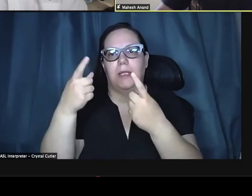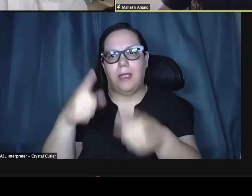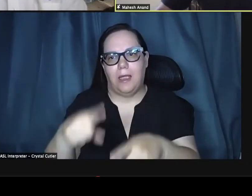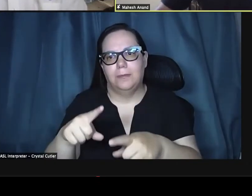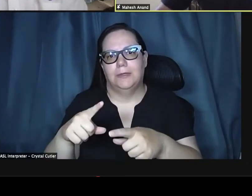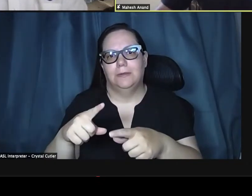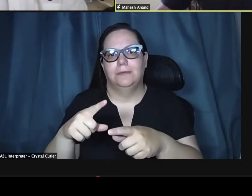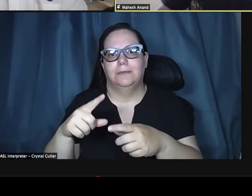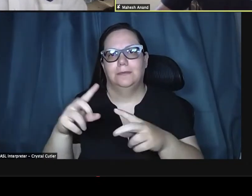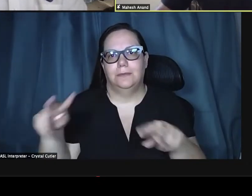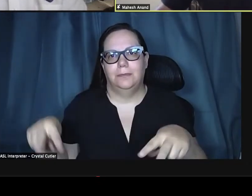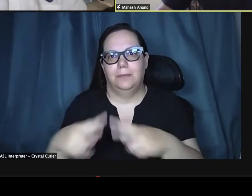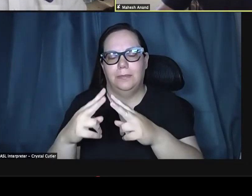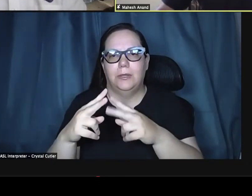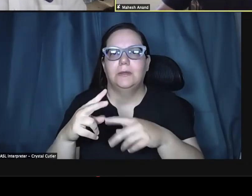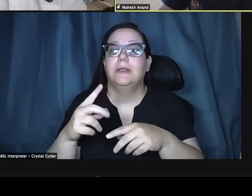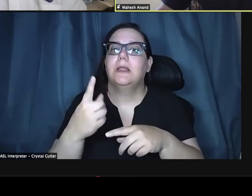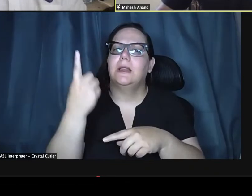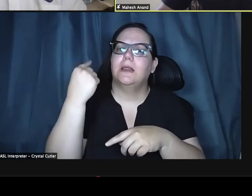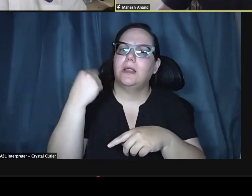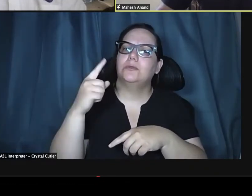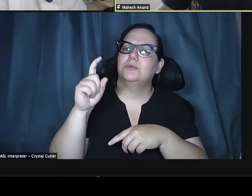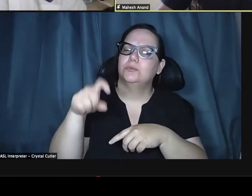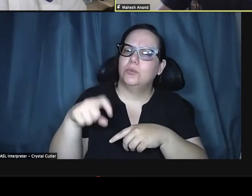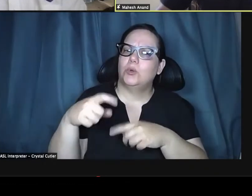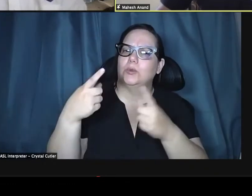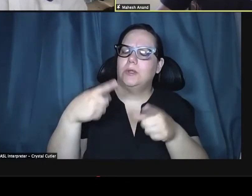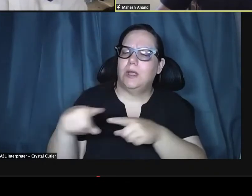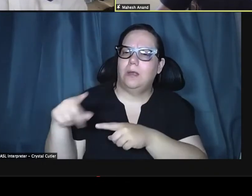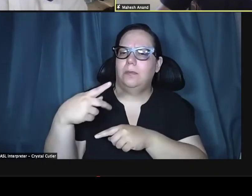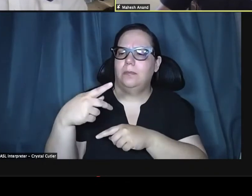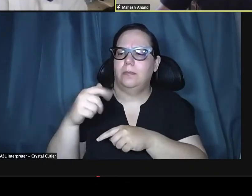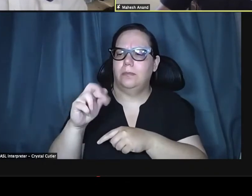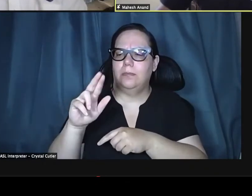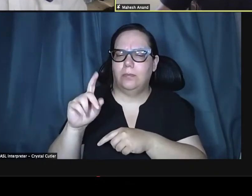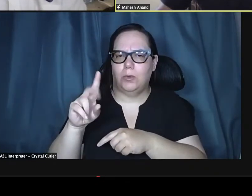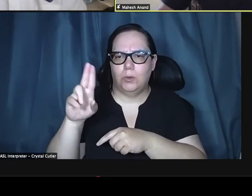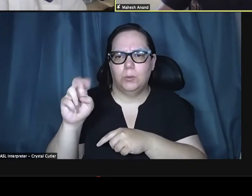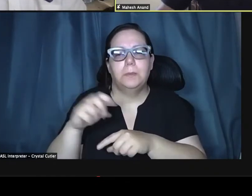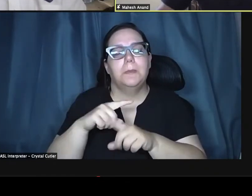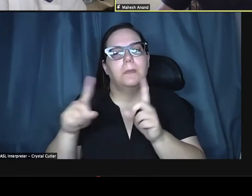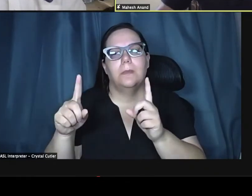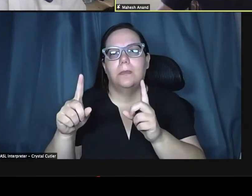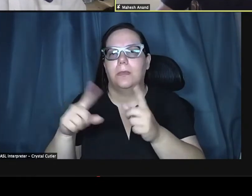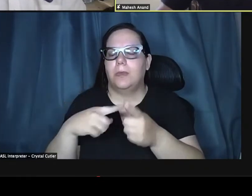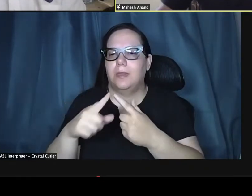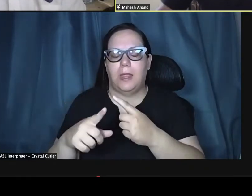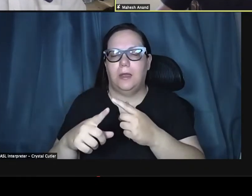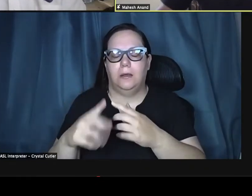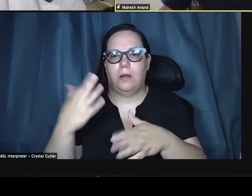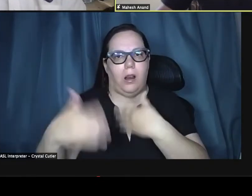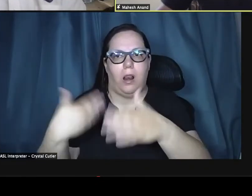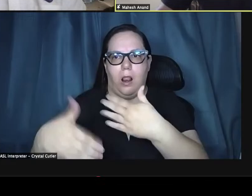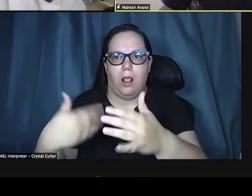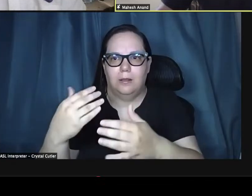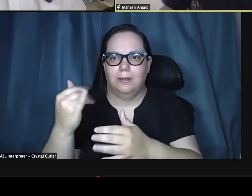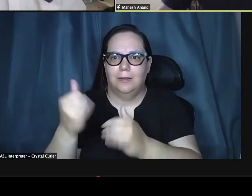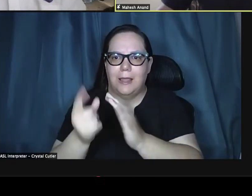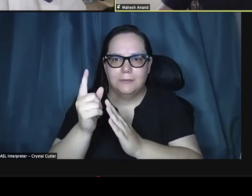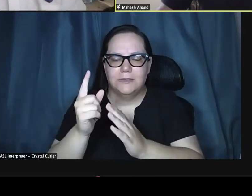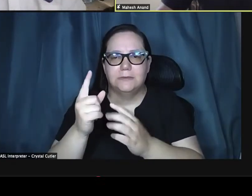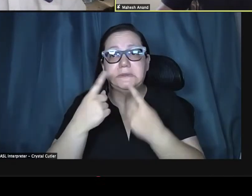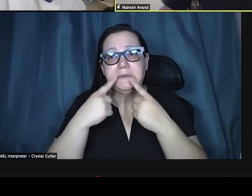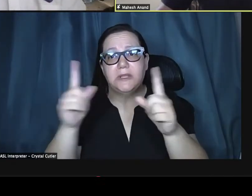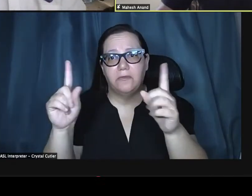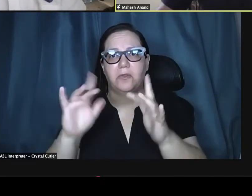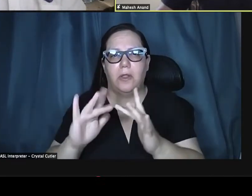it was going to take place in Padua, and at a very short notice we turned it into a very successful online meeting. And if I'm not wrong, that was probably the